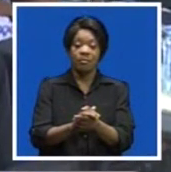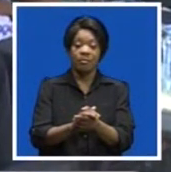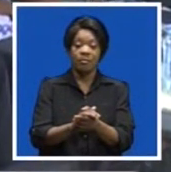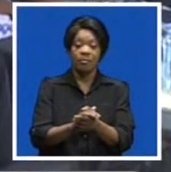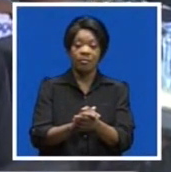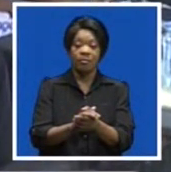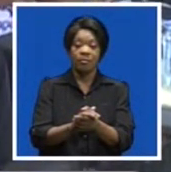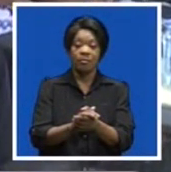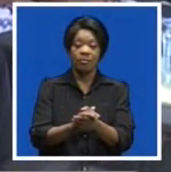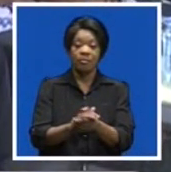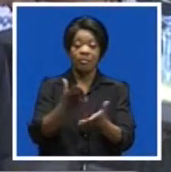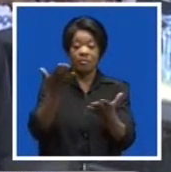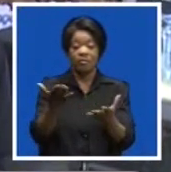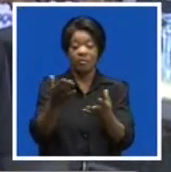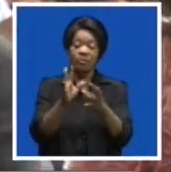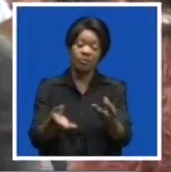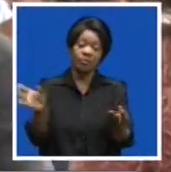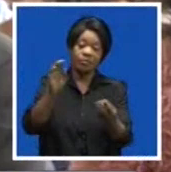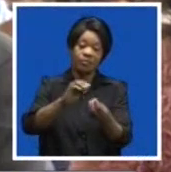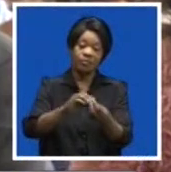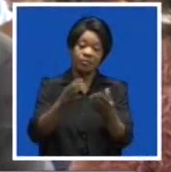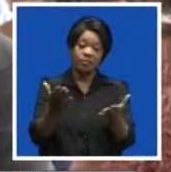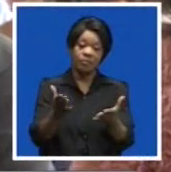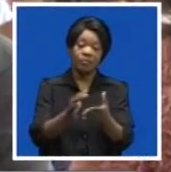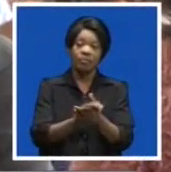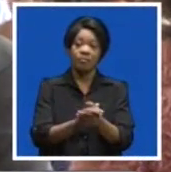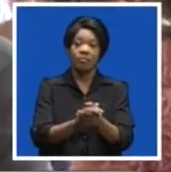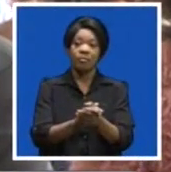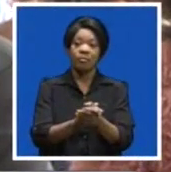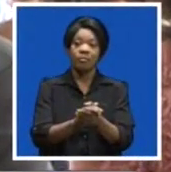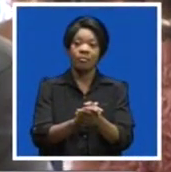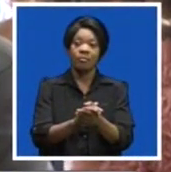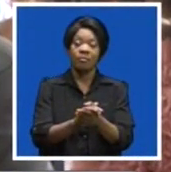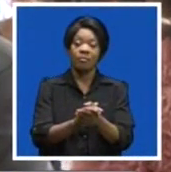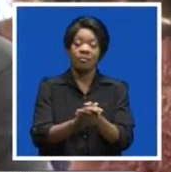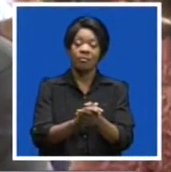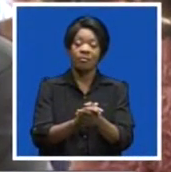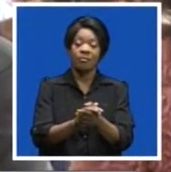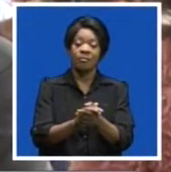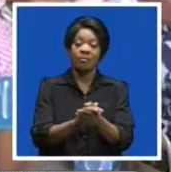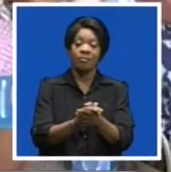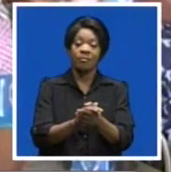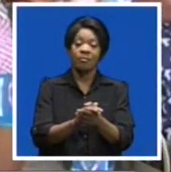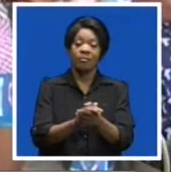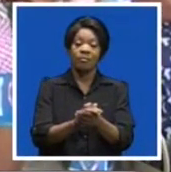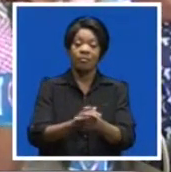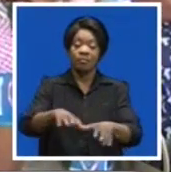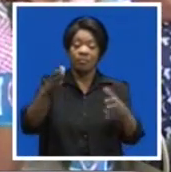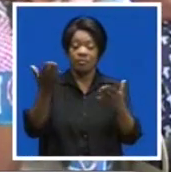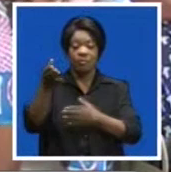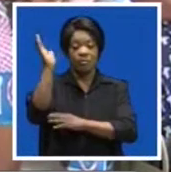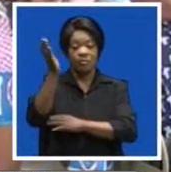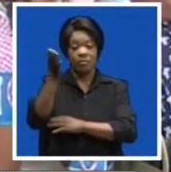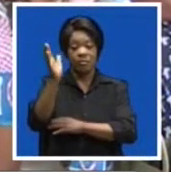This is in addition to the ecclesiastical mandate of preaching the